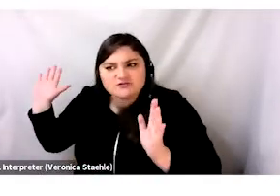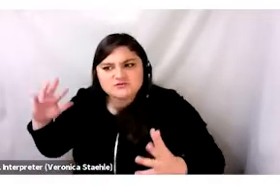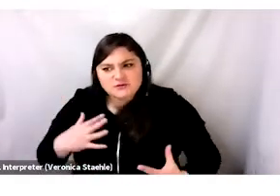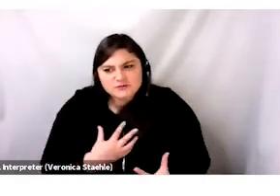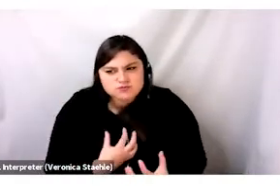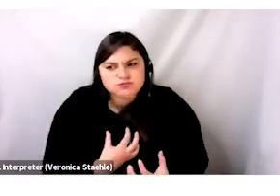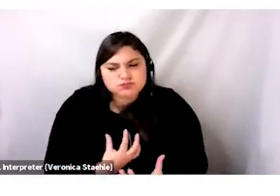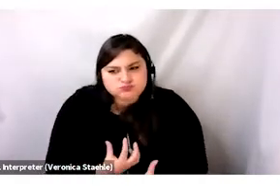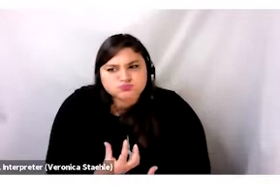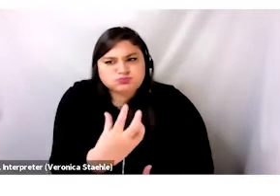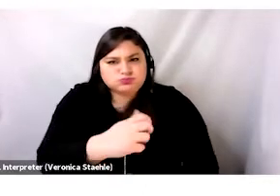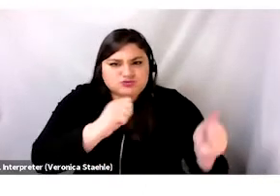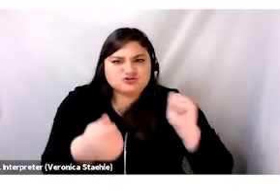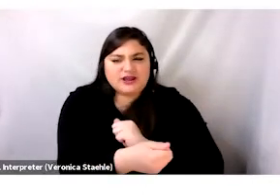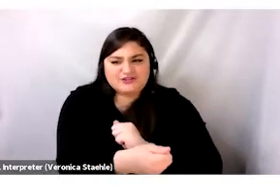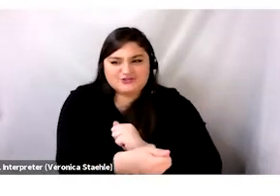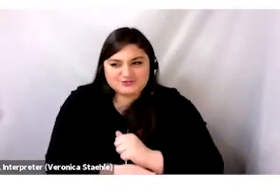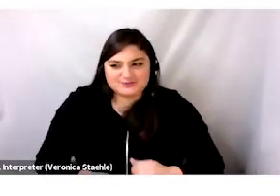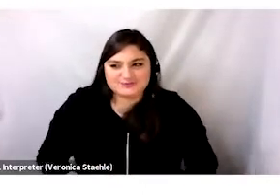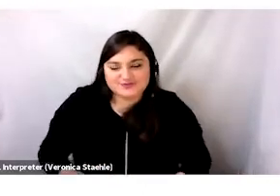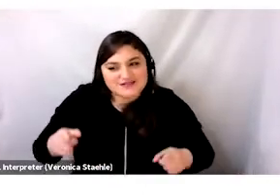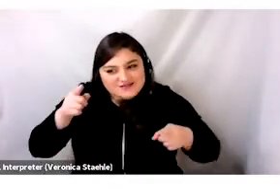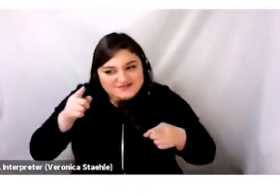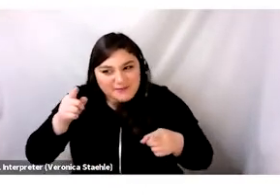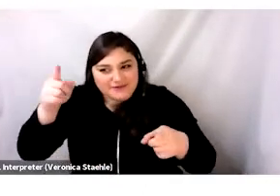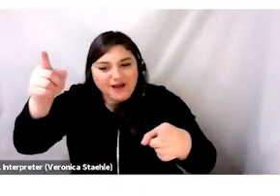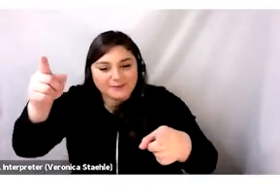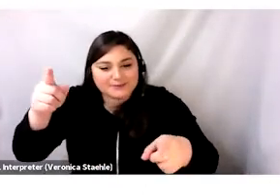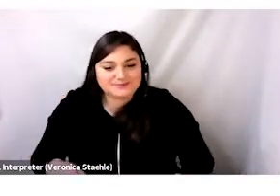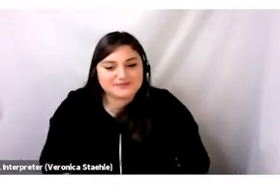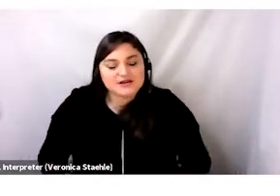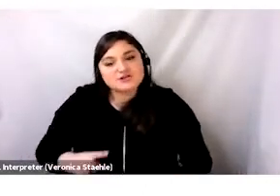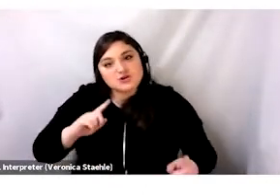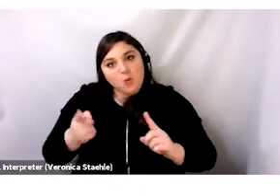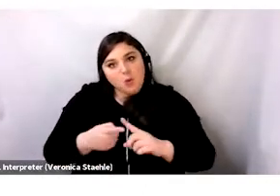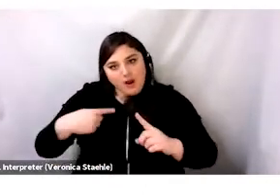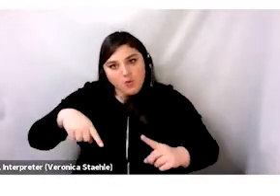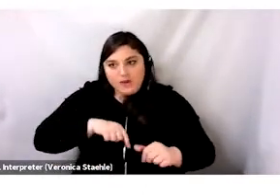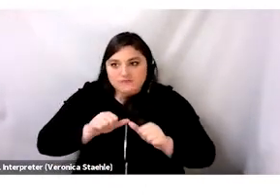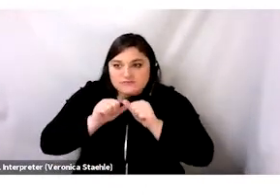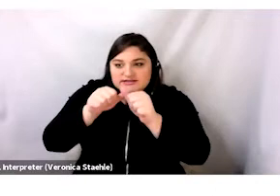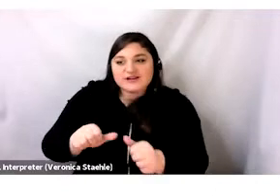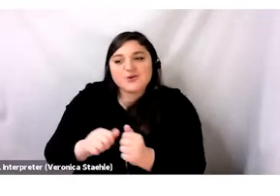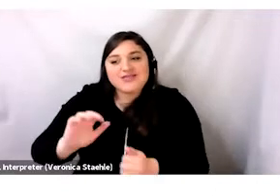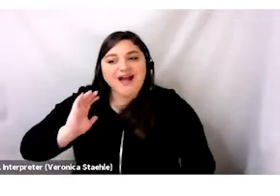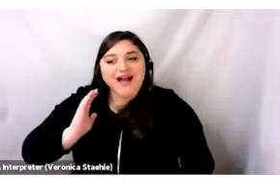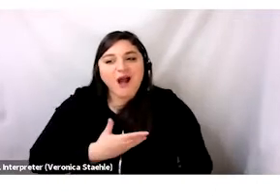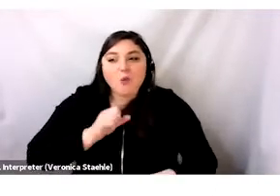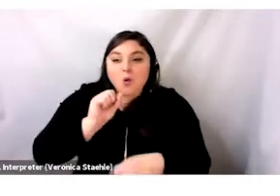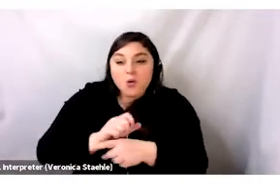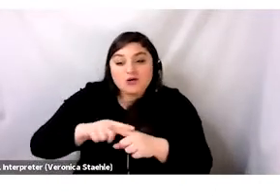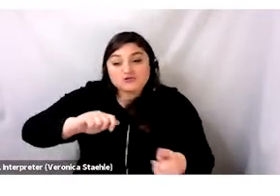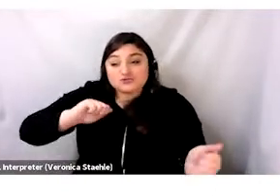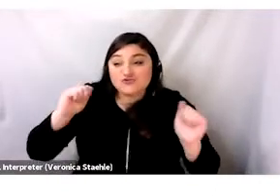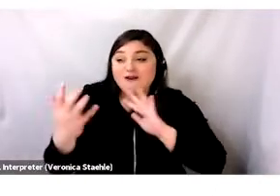our beautiful vision of the world that we want, it's essential to stay alive to the present moment.